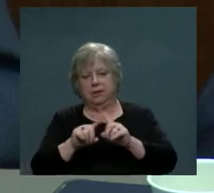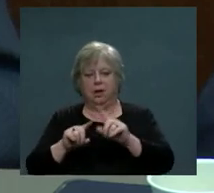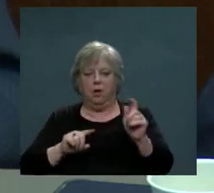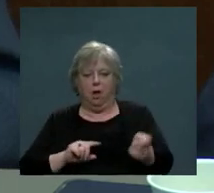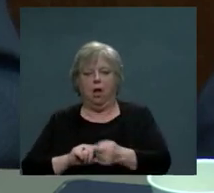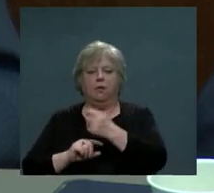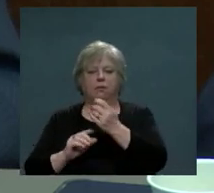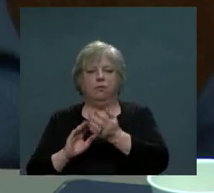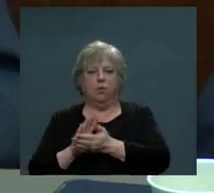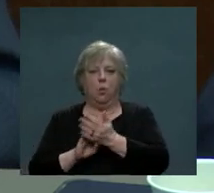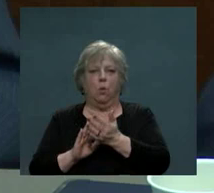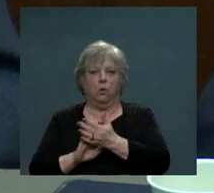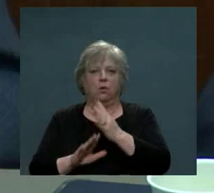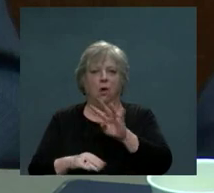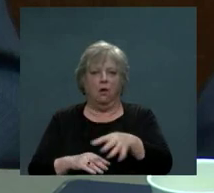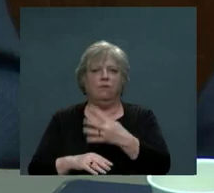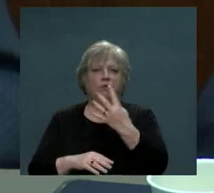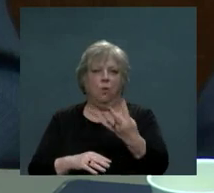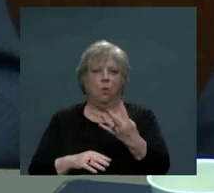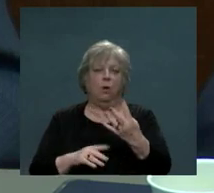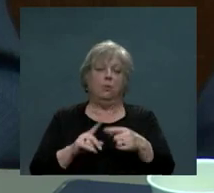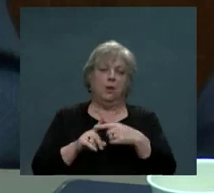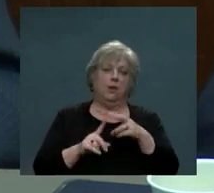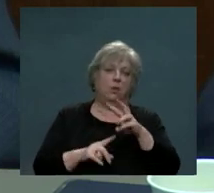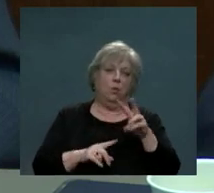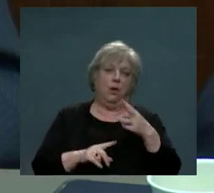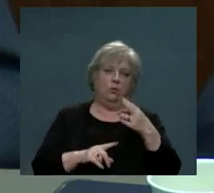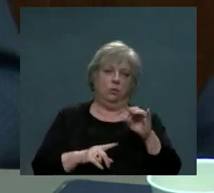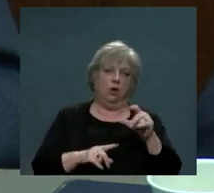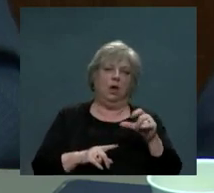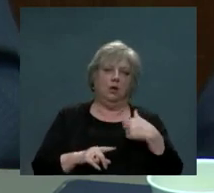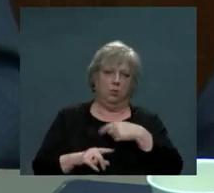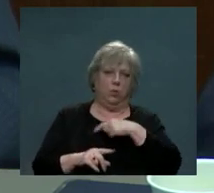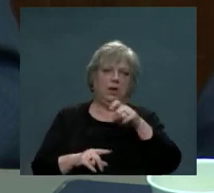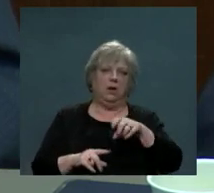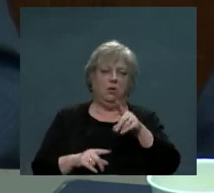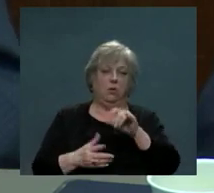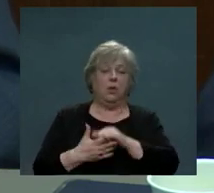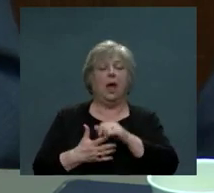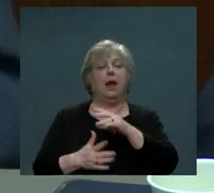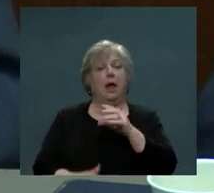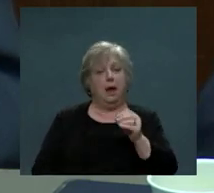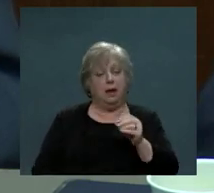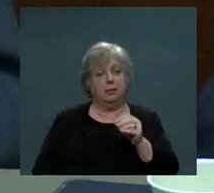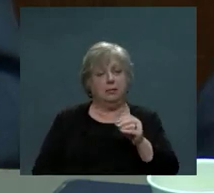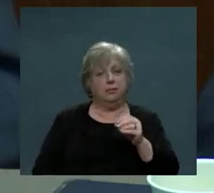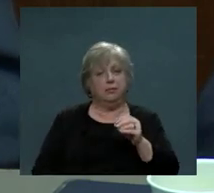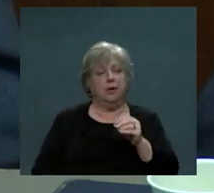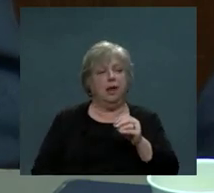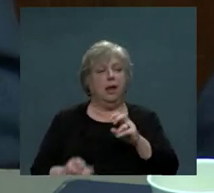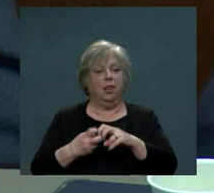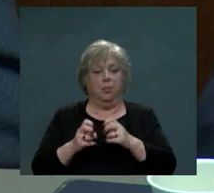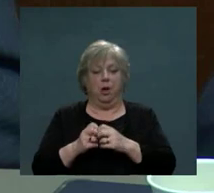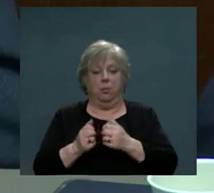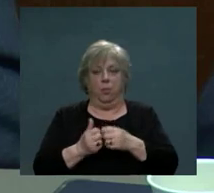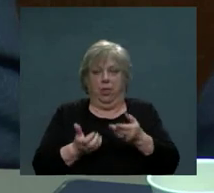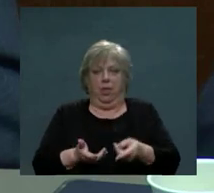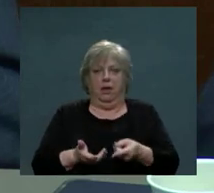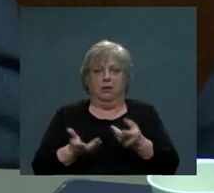the golf course, all four of them in Western Hills is something that we need to go through. And the problem with this